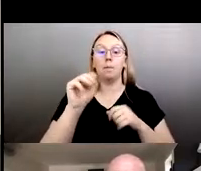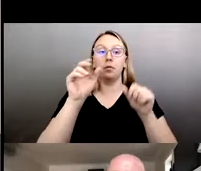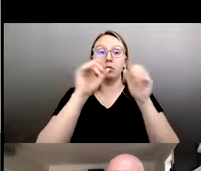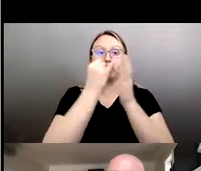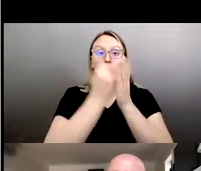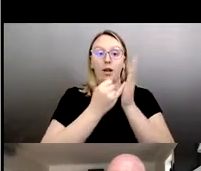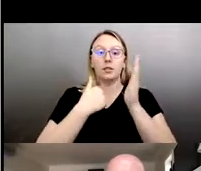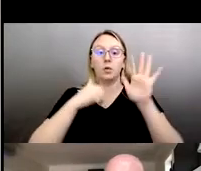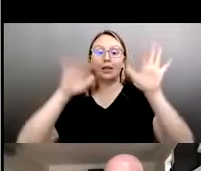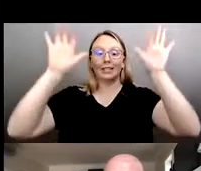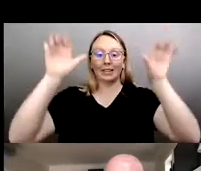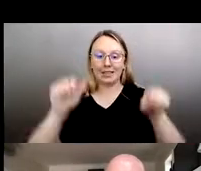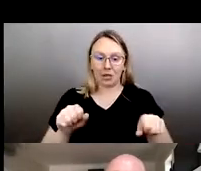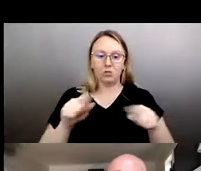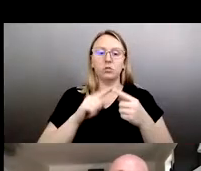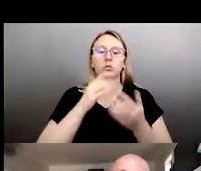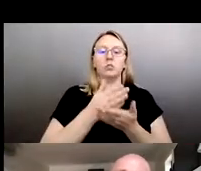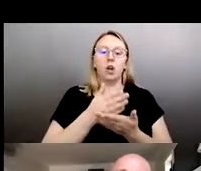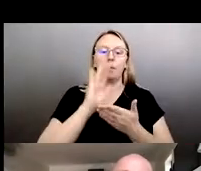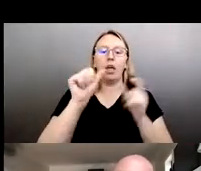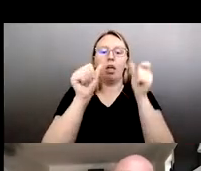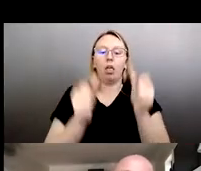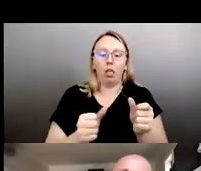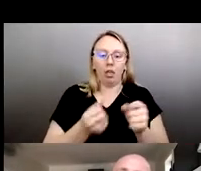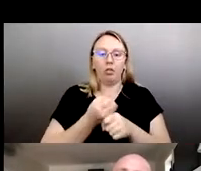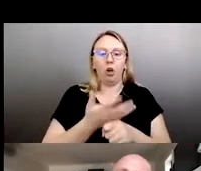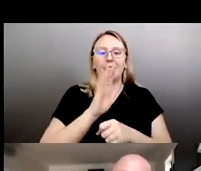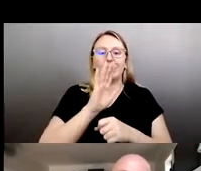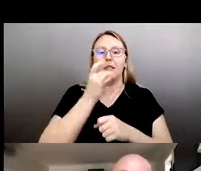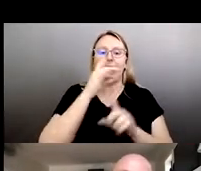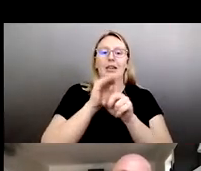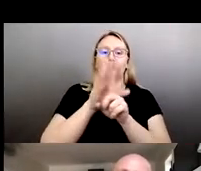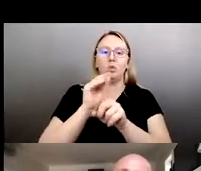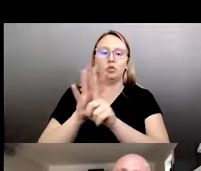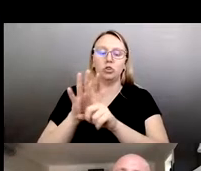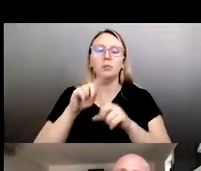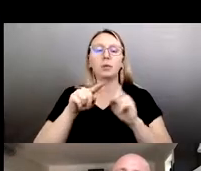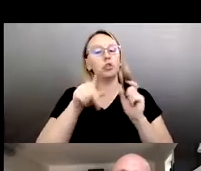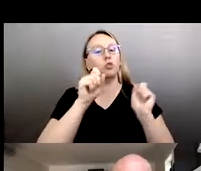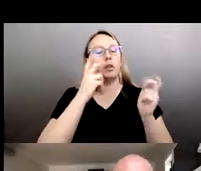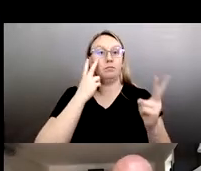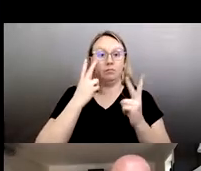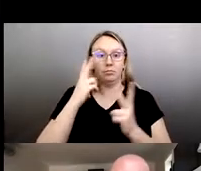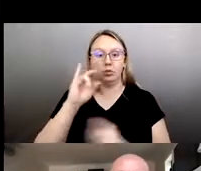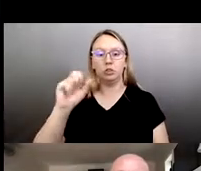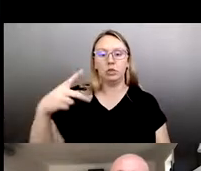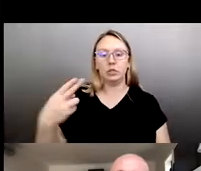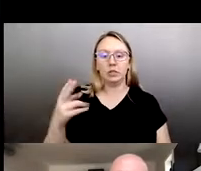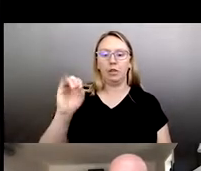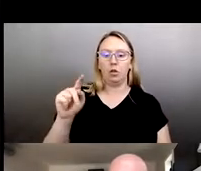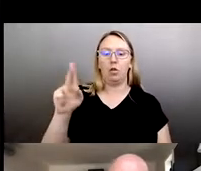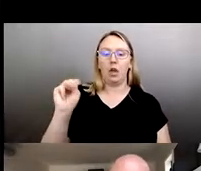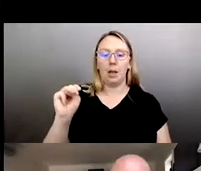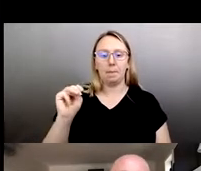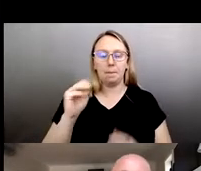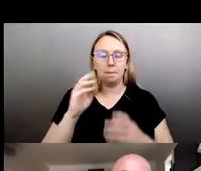stop the degradation caused by their exposure to light. But this is really where you can investigate the work of Joseph Yoakum and spend a lot of time looking at